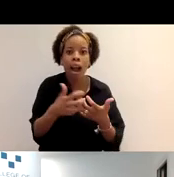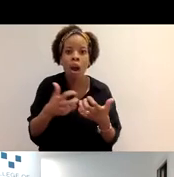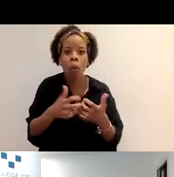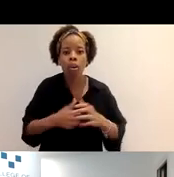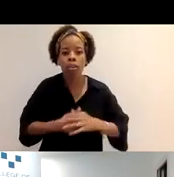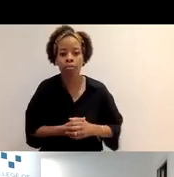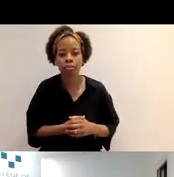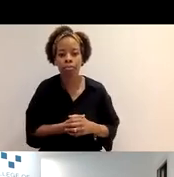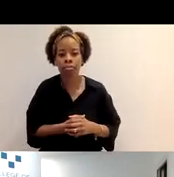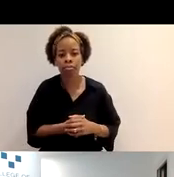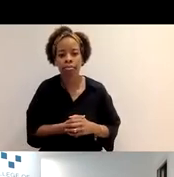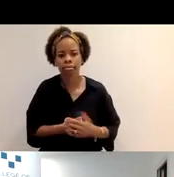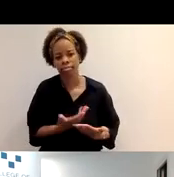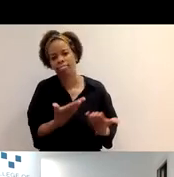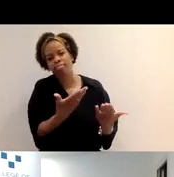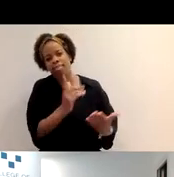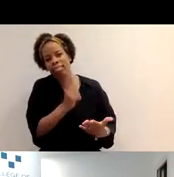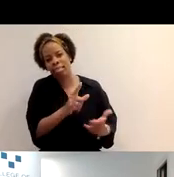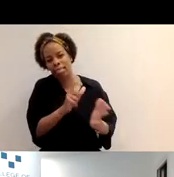I'm sure most of you will know what the diary looks like.